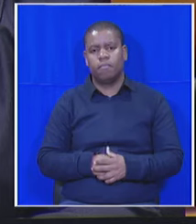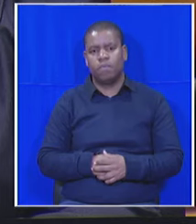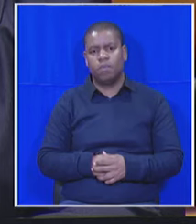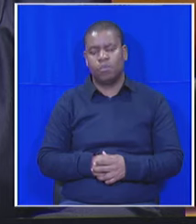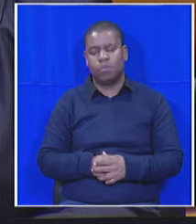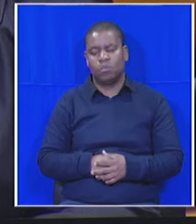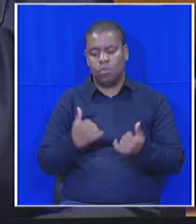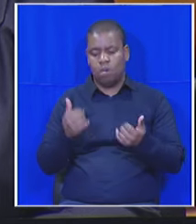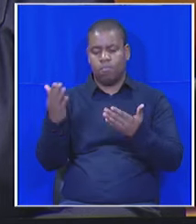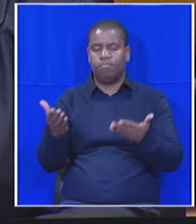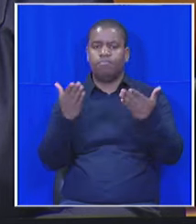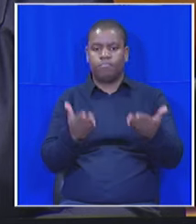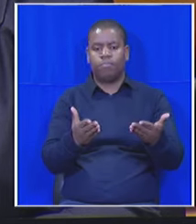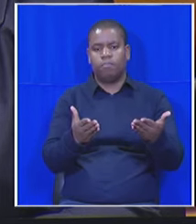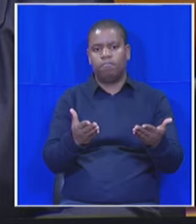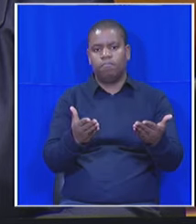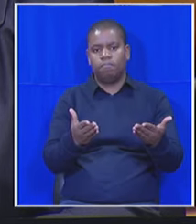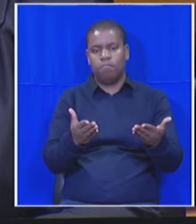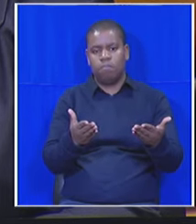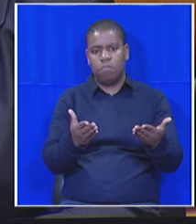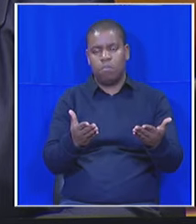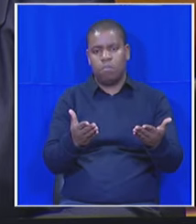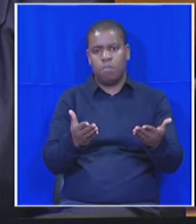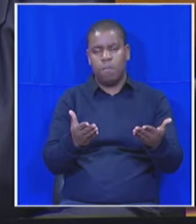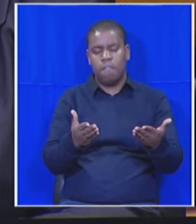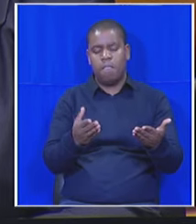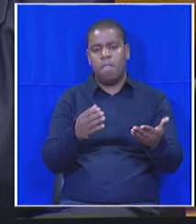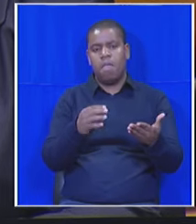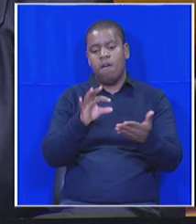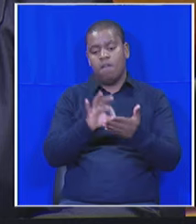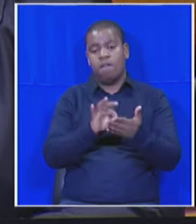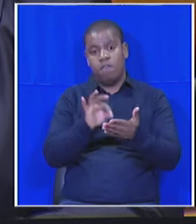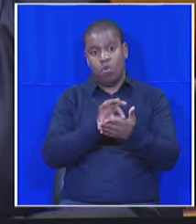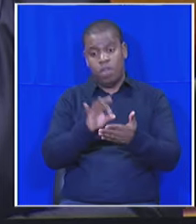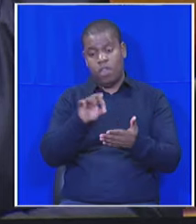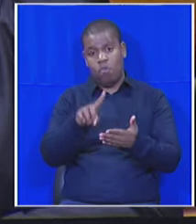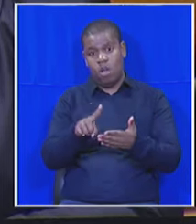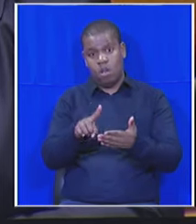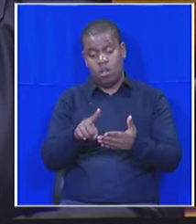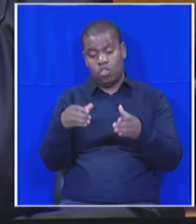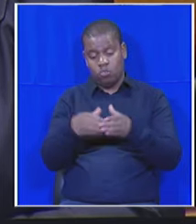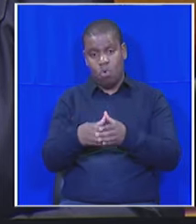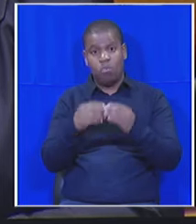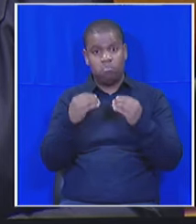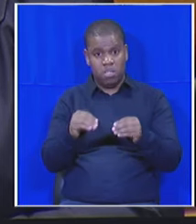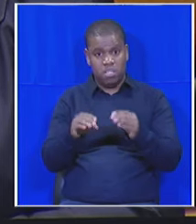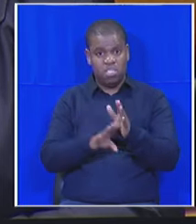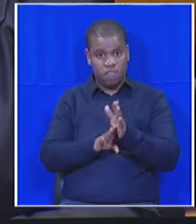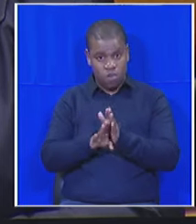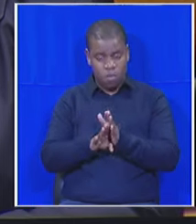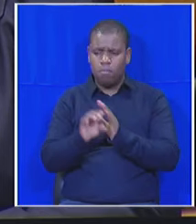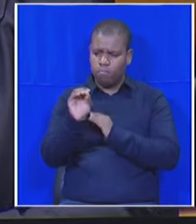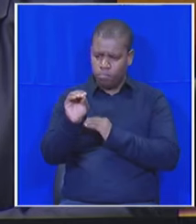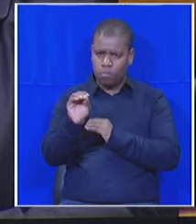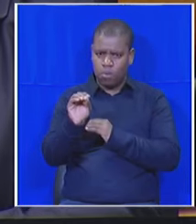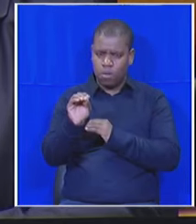I now put vote 31, small business development. Are there any objections? There are